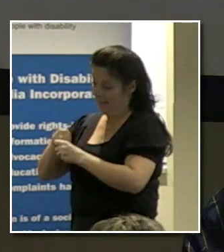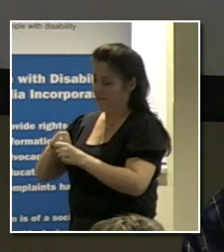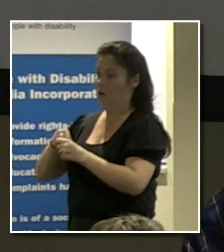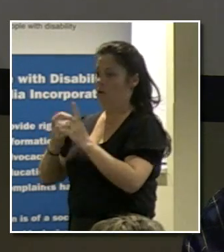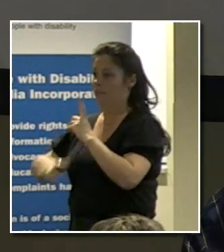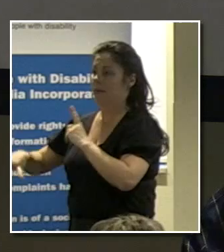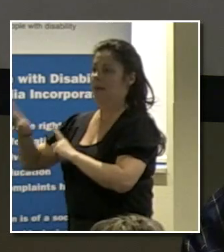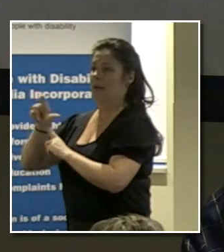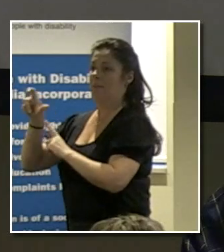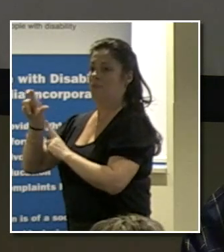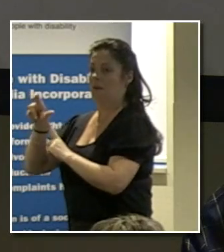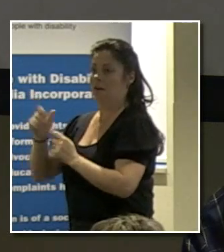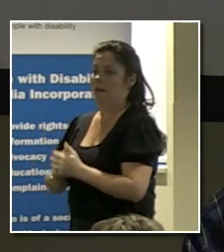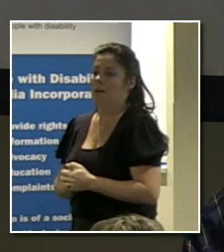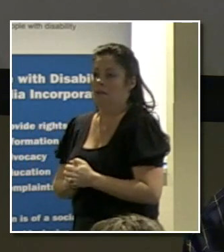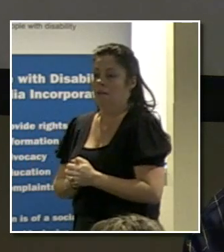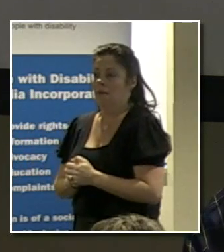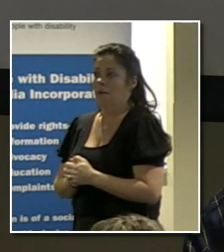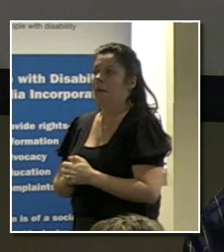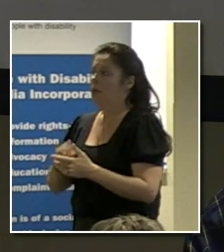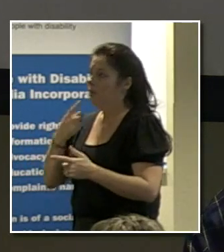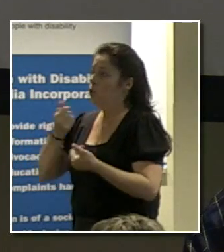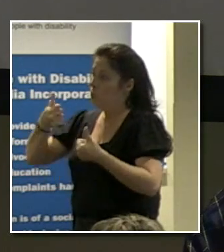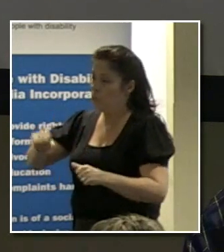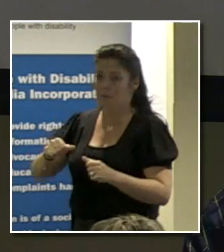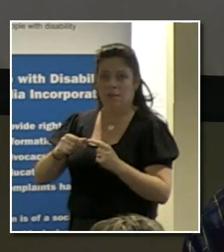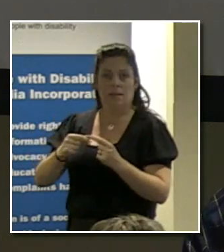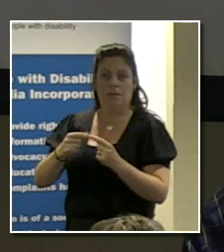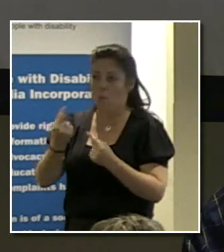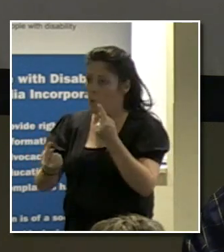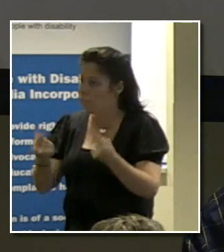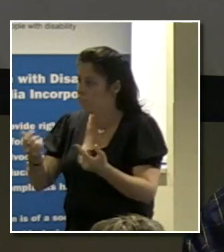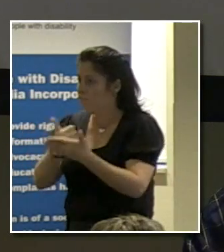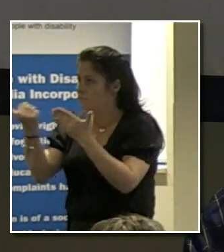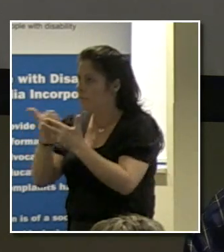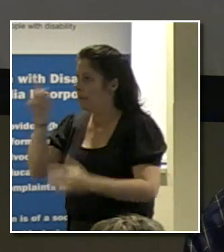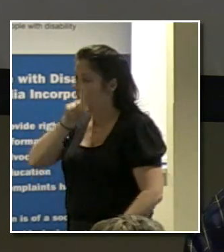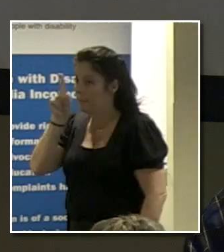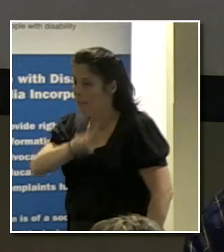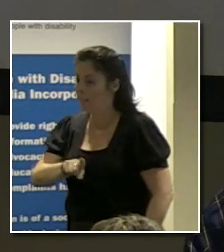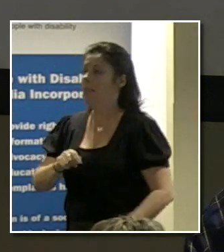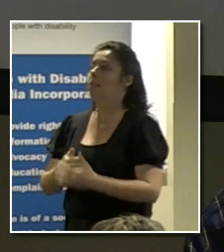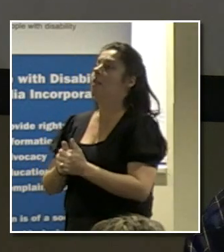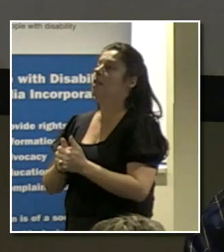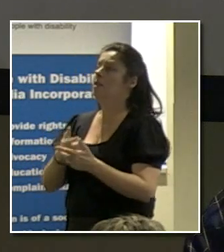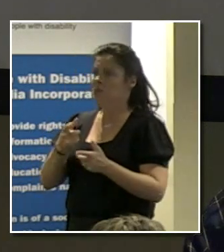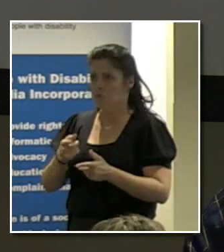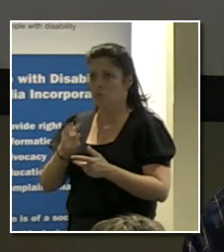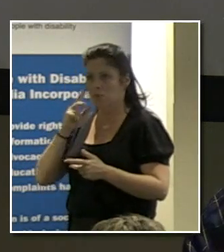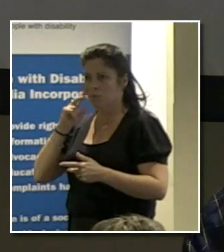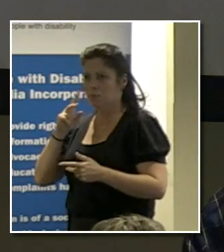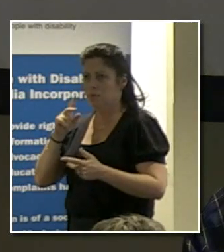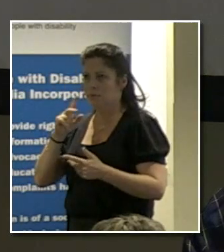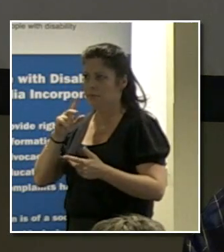seeks to harness and combine the efforts of ordinary people, businesses and governments in a series of outward-looking campaigns for